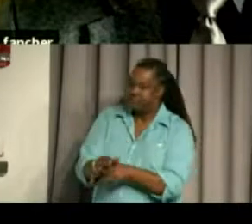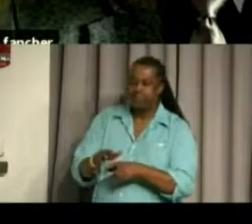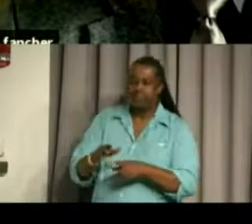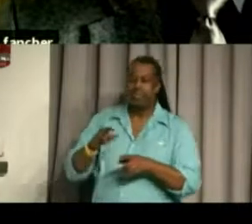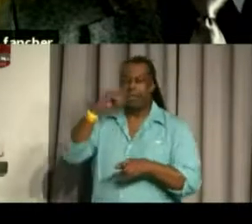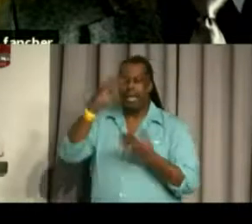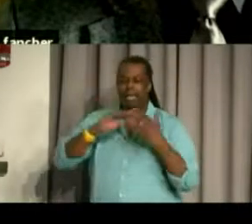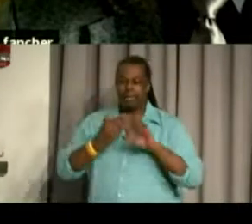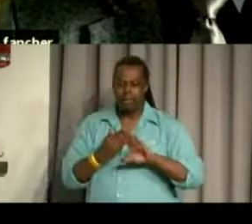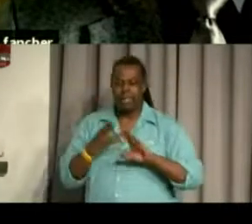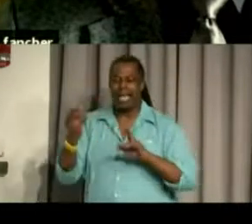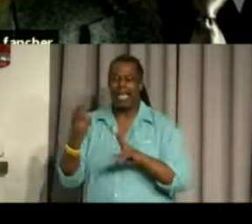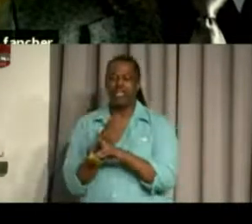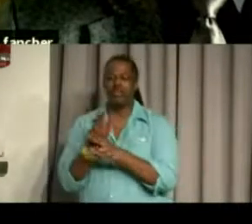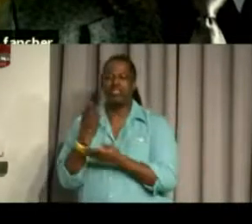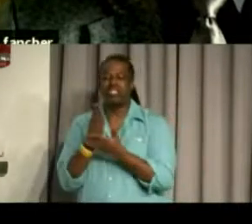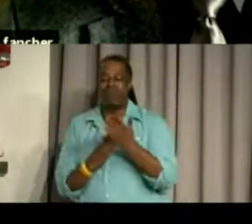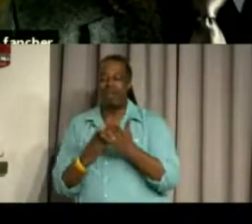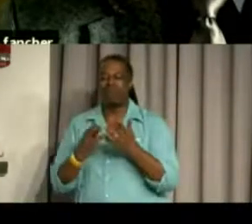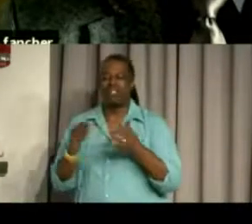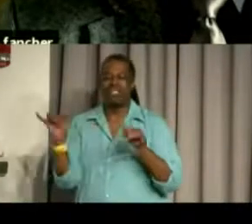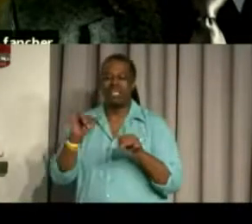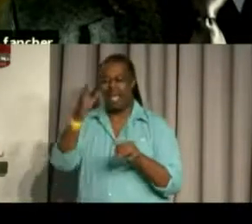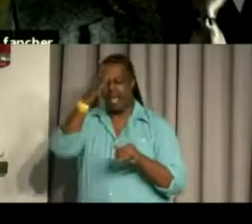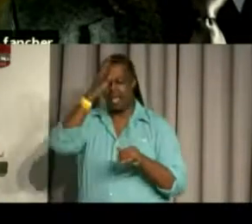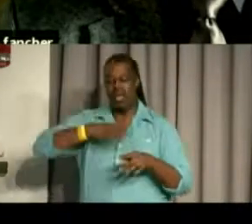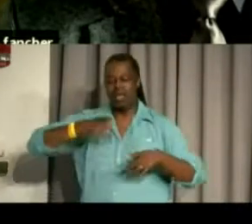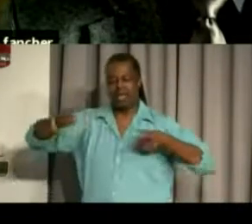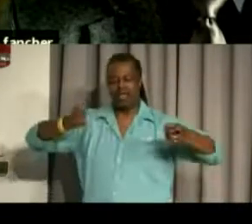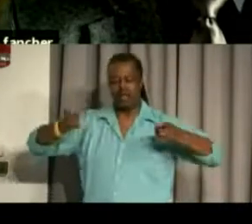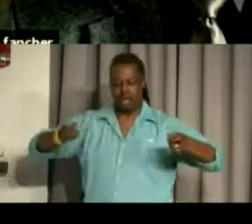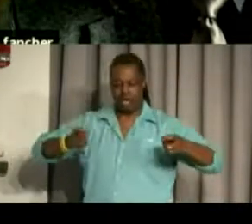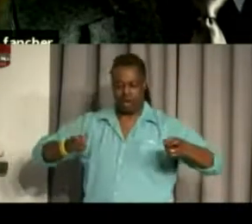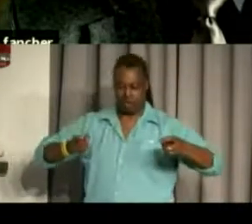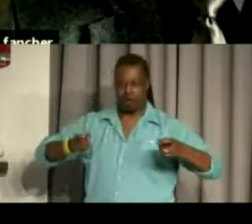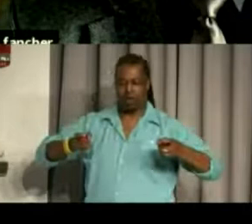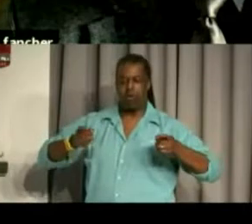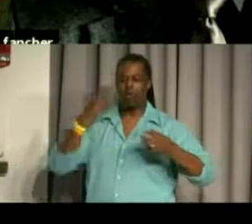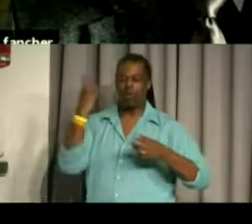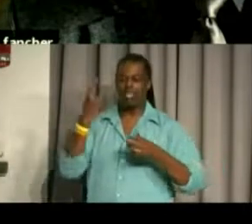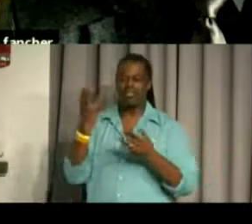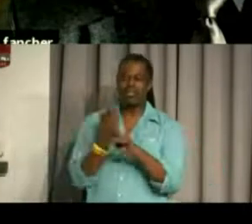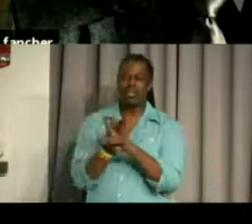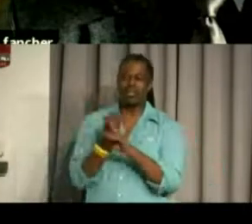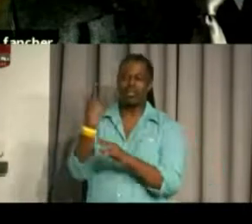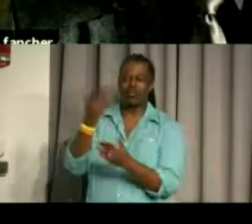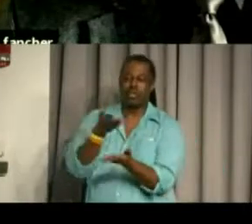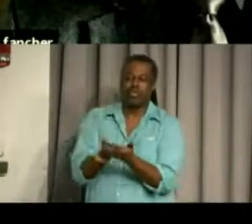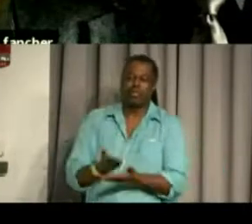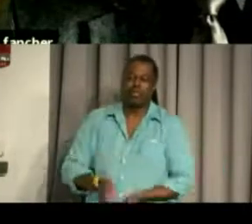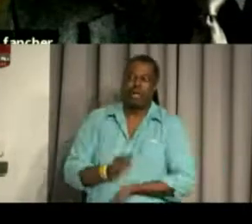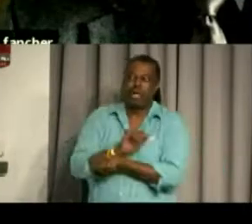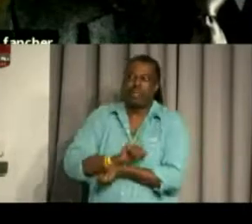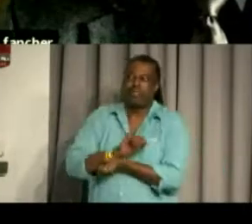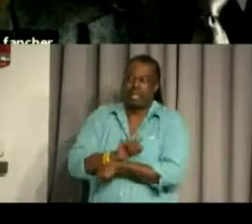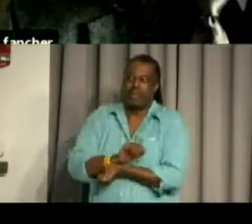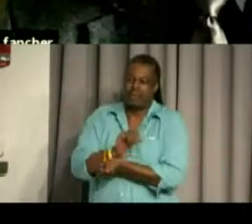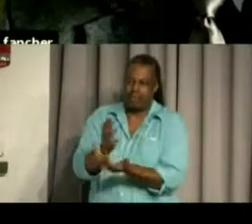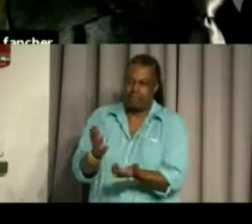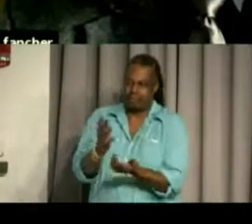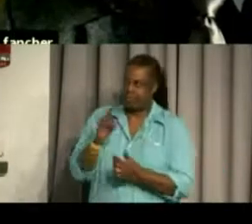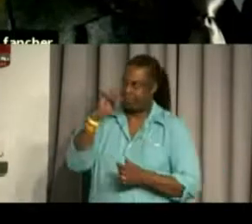patriarchal narratives that justifies the enslavement of Black people in this country. Now,